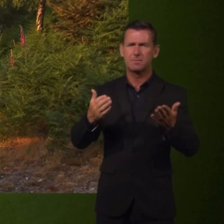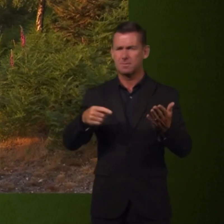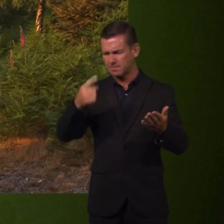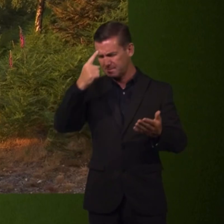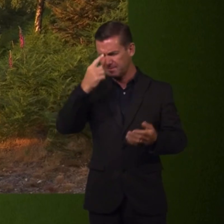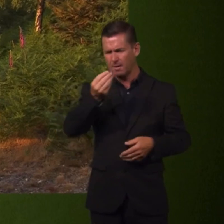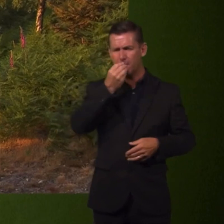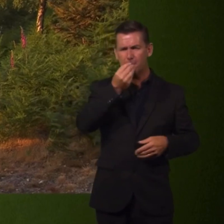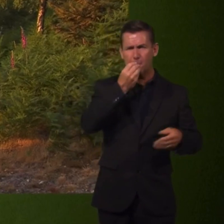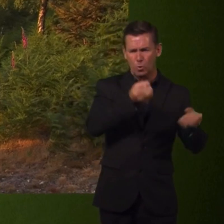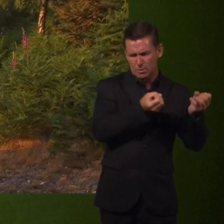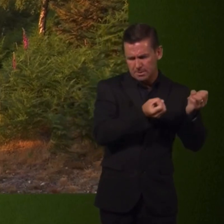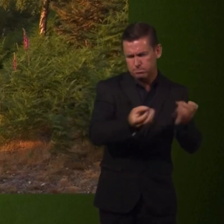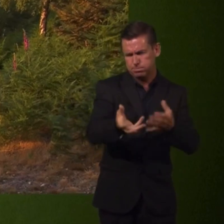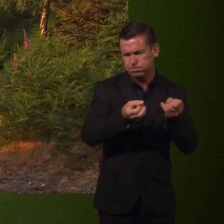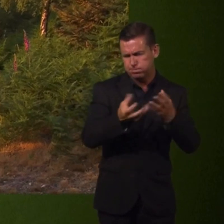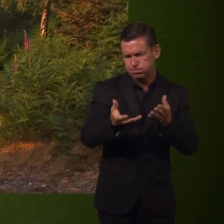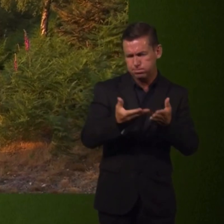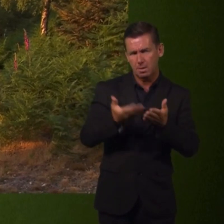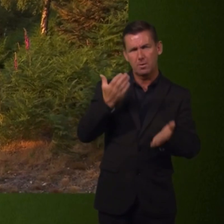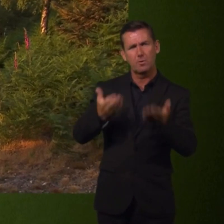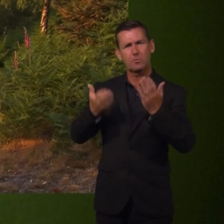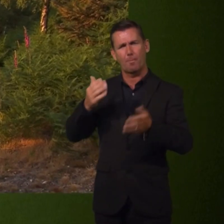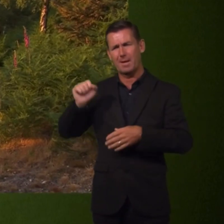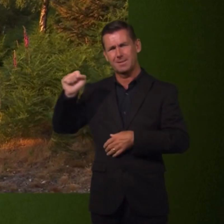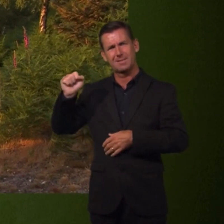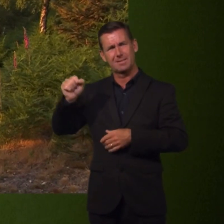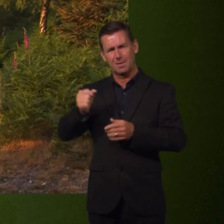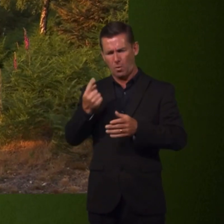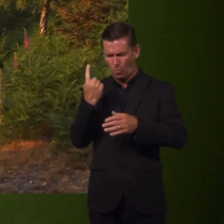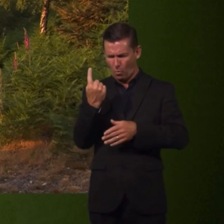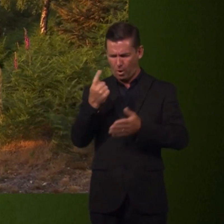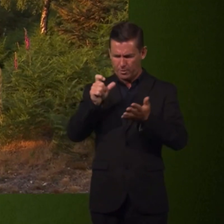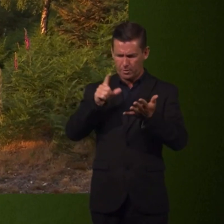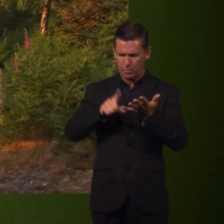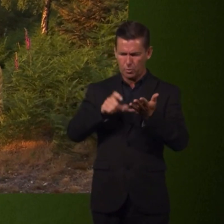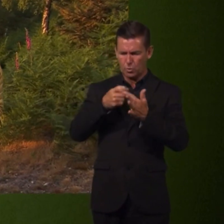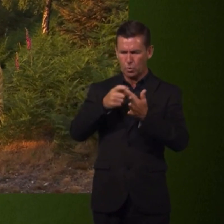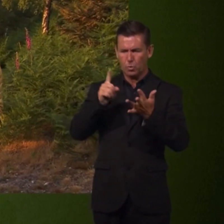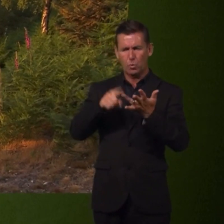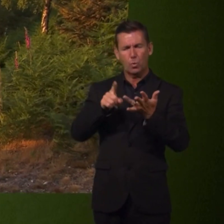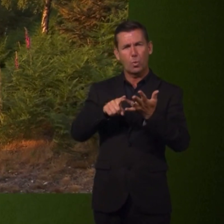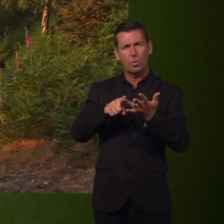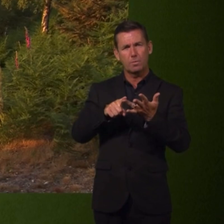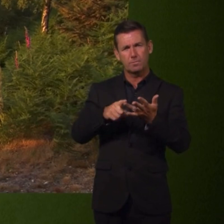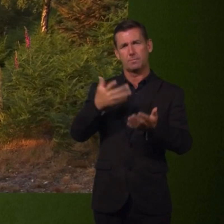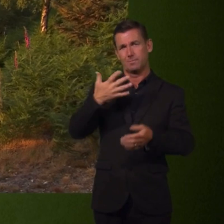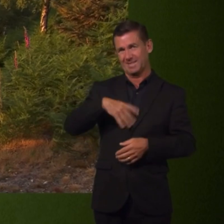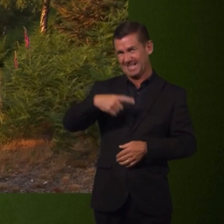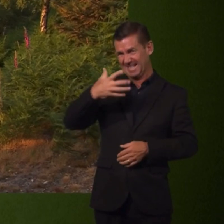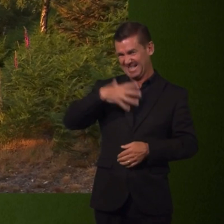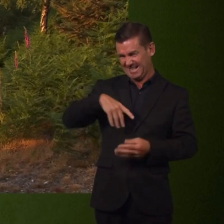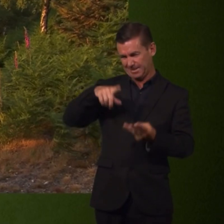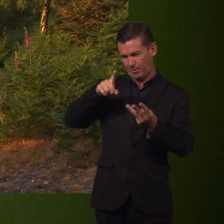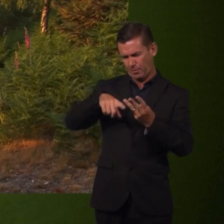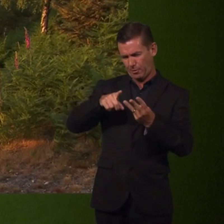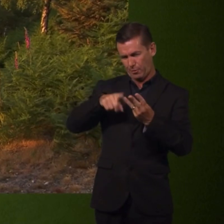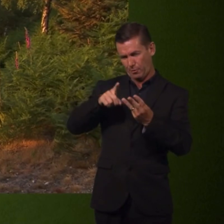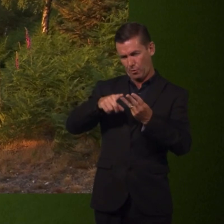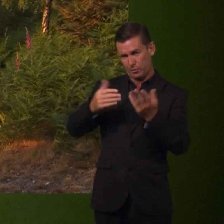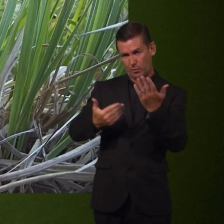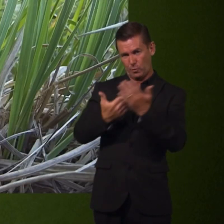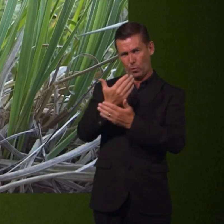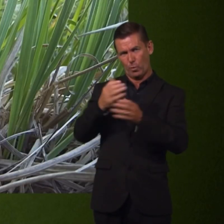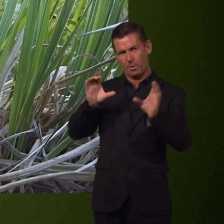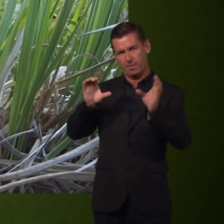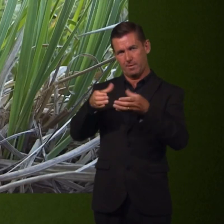feeding rate of meadow pipits servicing a single cuckoo. But to do that, we would need our third new nest of the evening, which is a